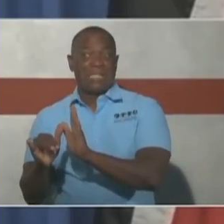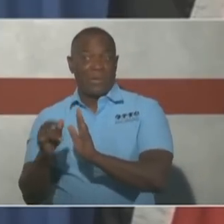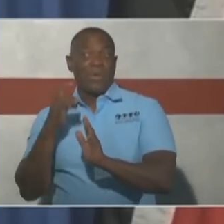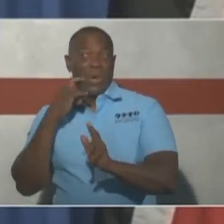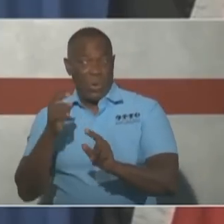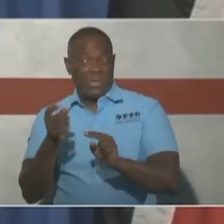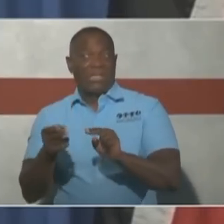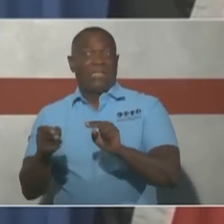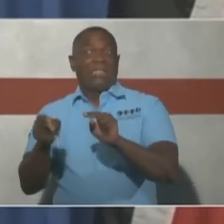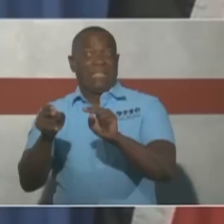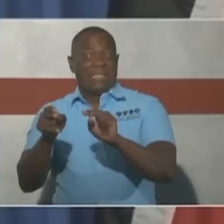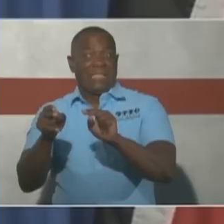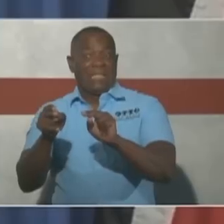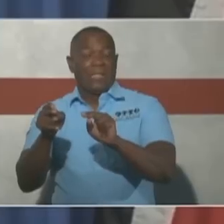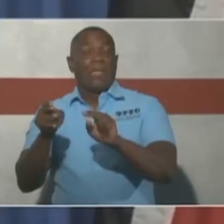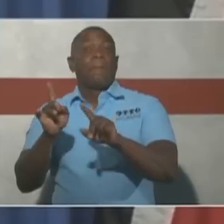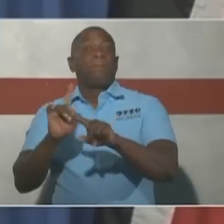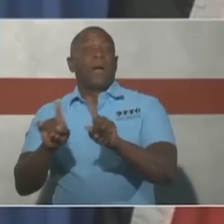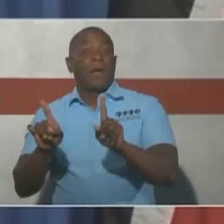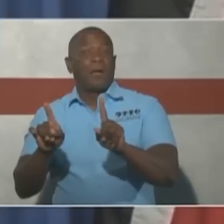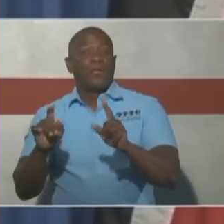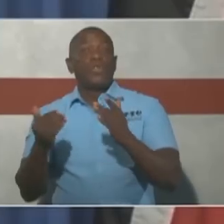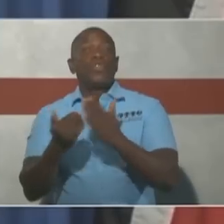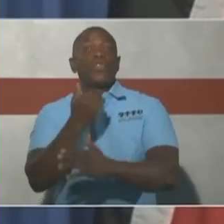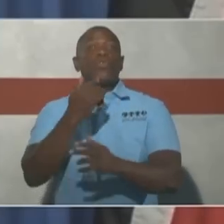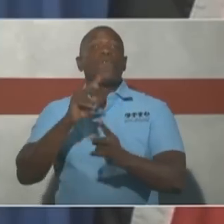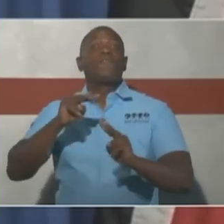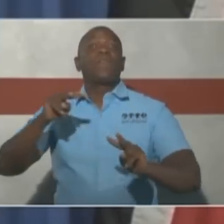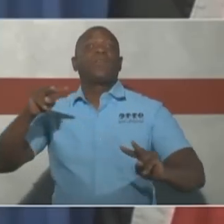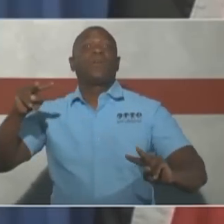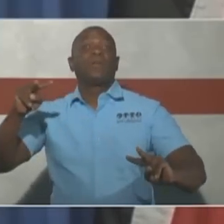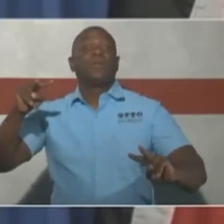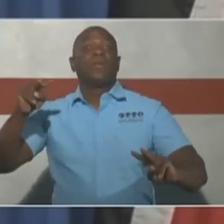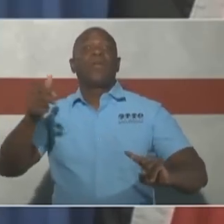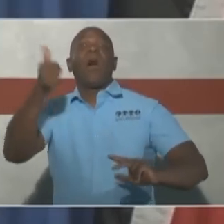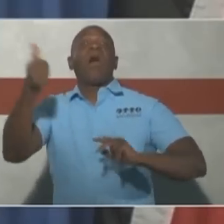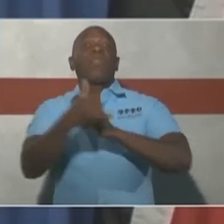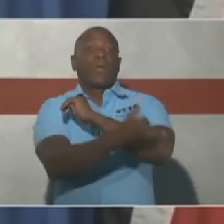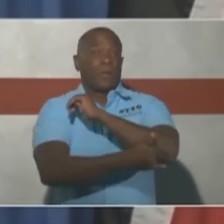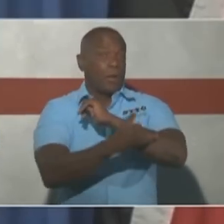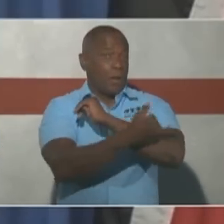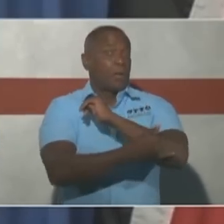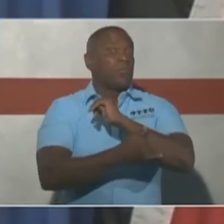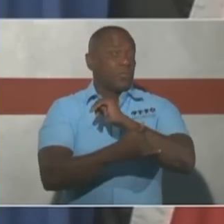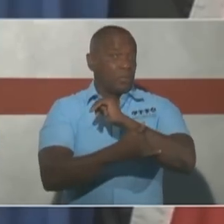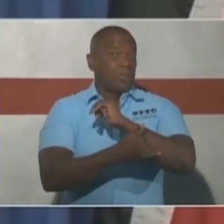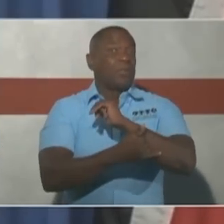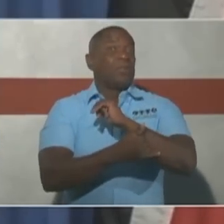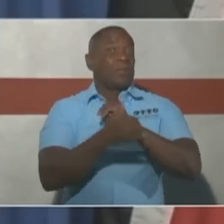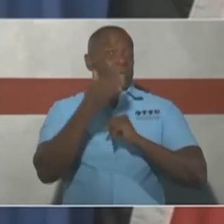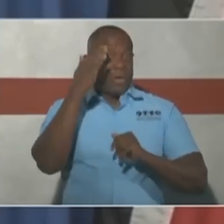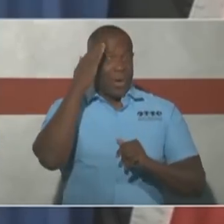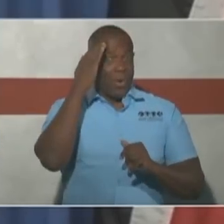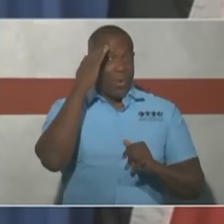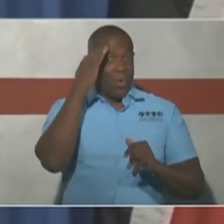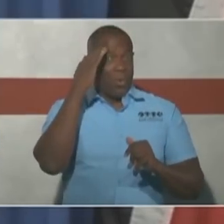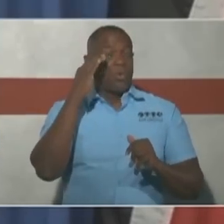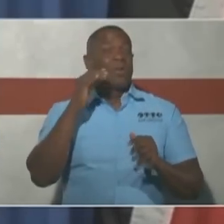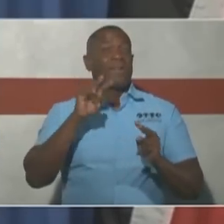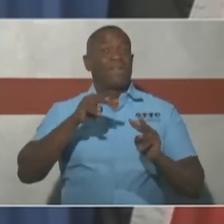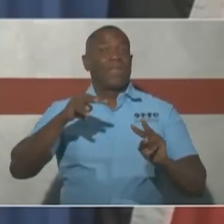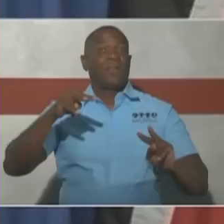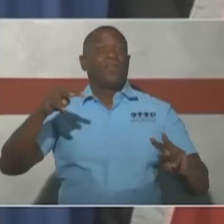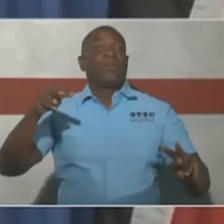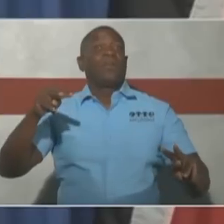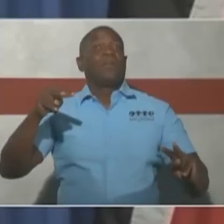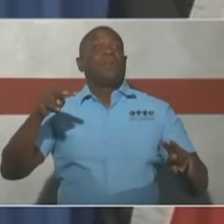that the variant that is outside, that is causing the problems out there, is already in our